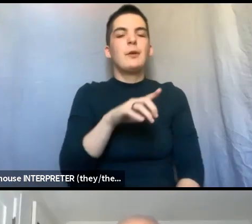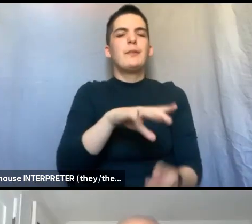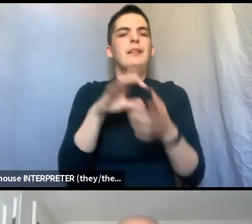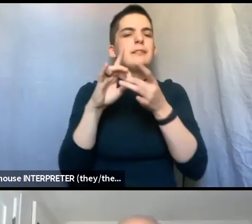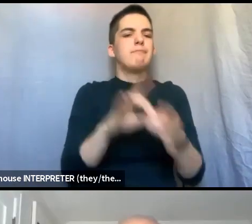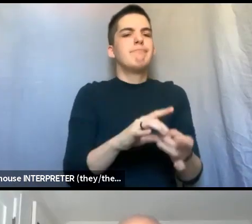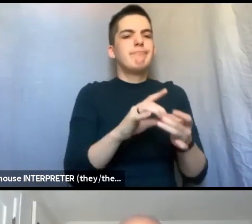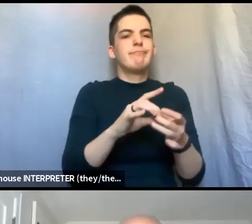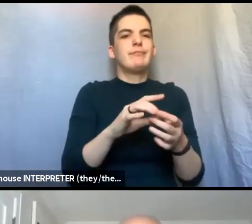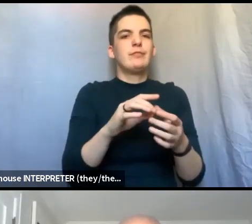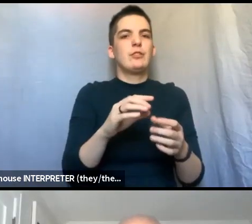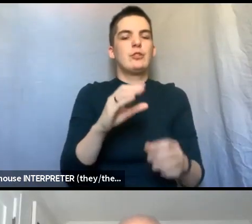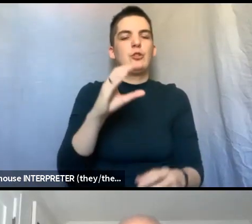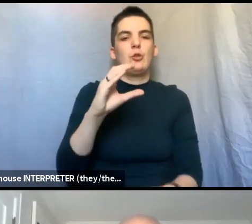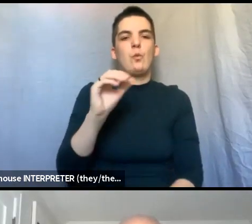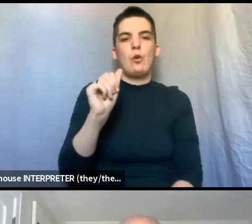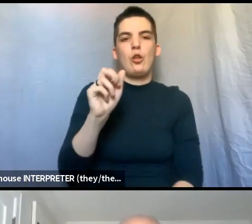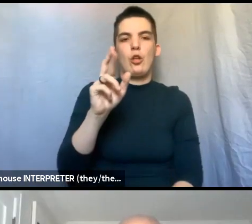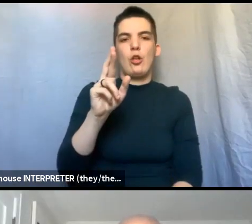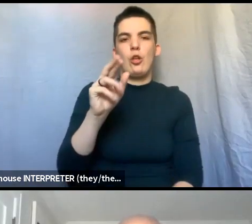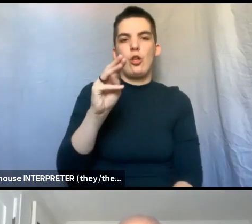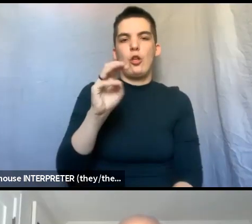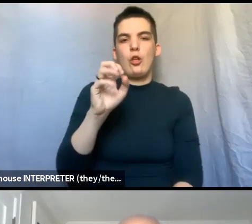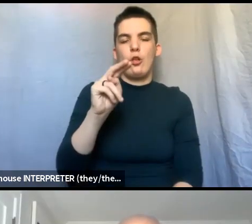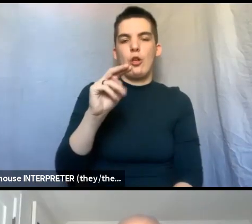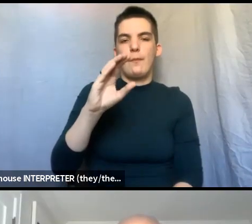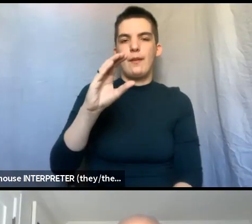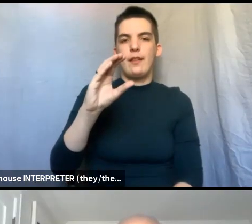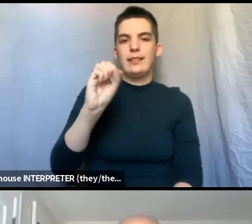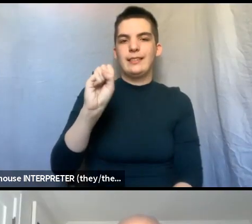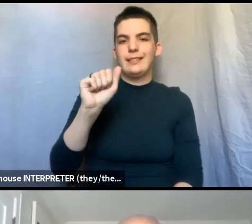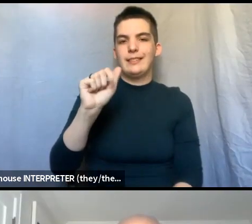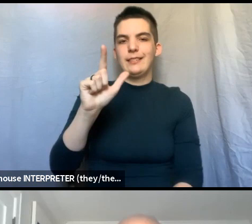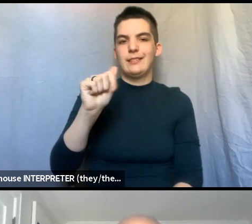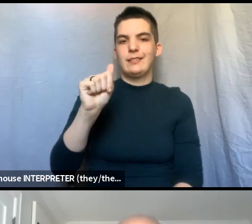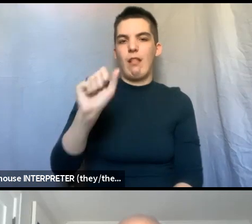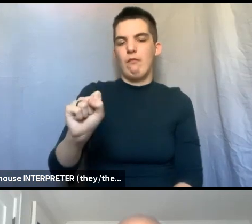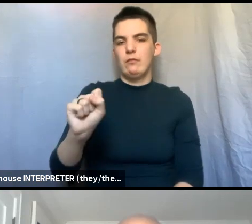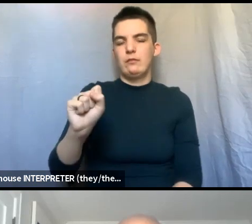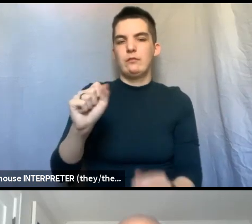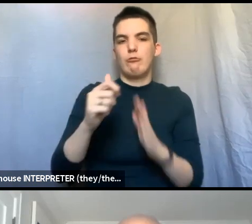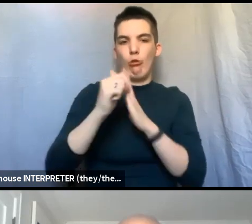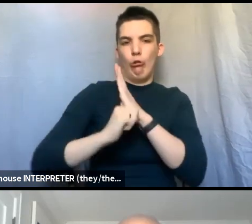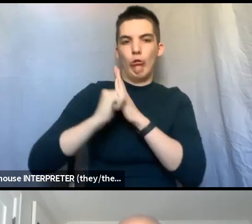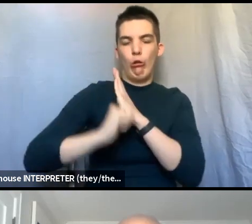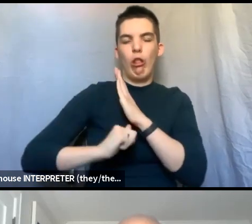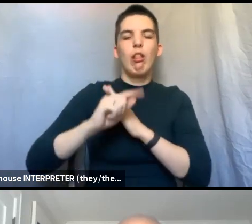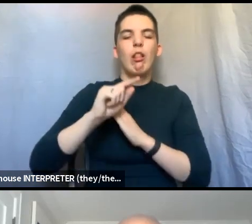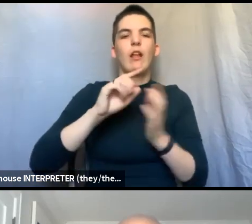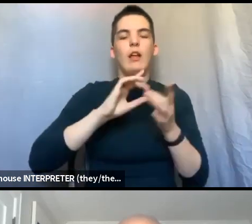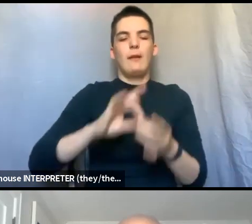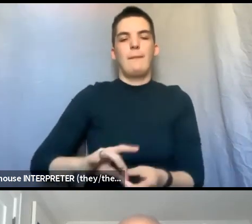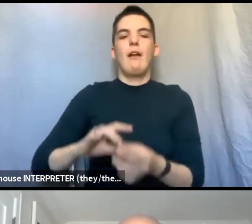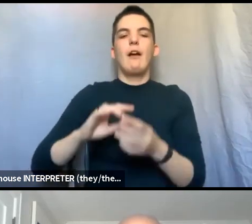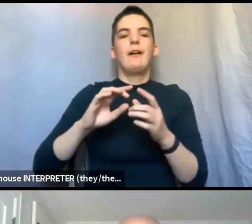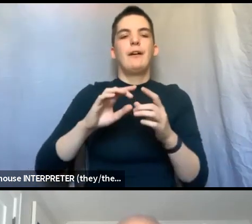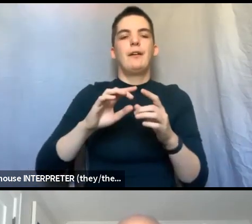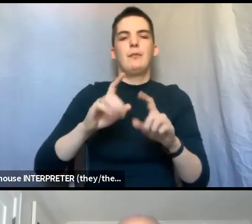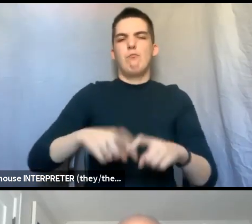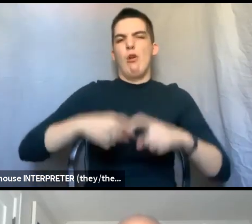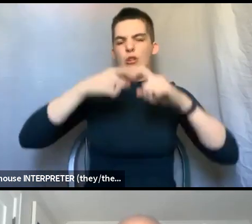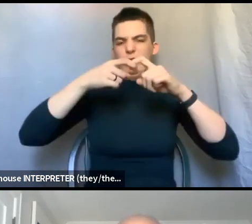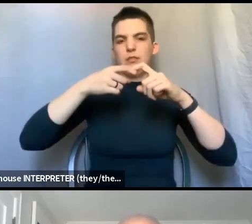references to a Carmen Salas article about taking the pause. And the questions tend towards maybe there's something